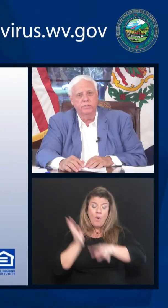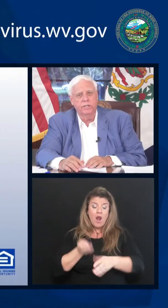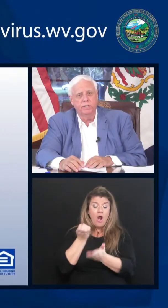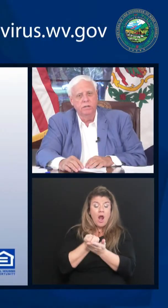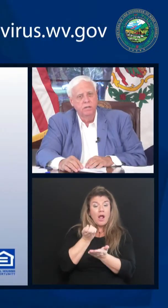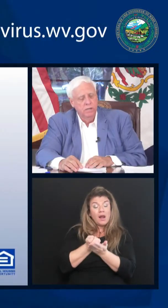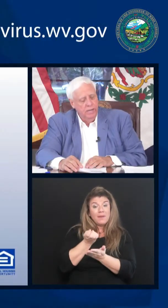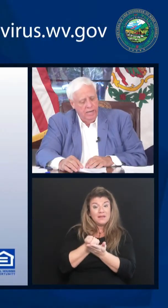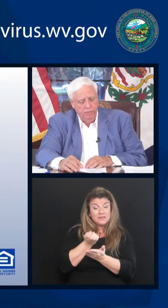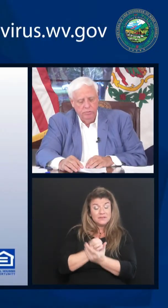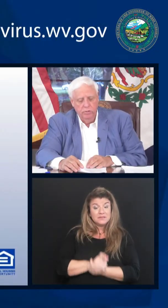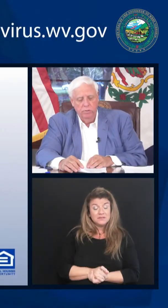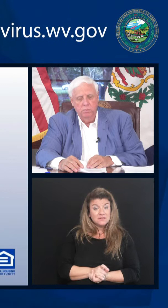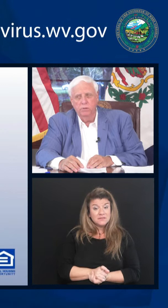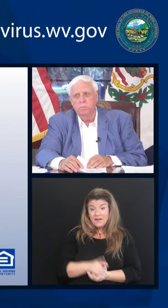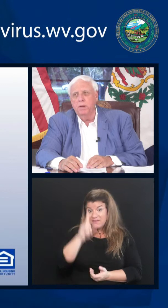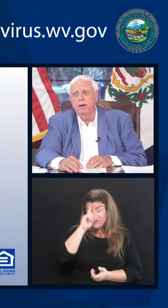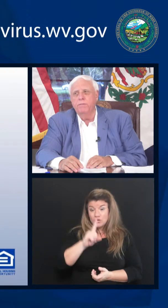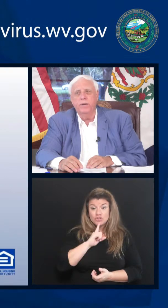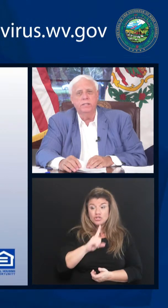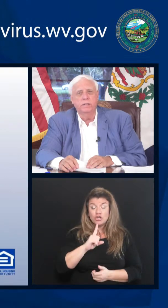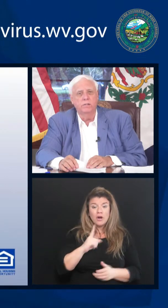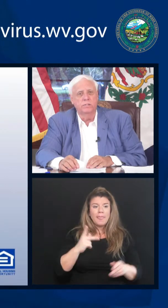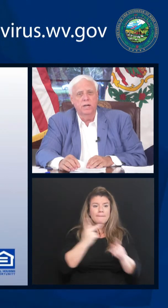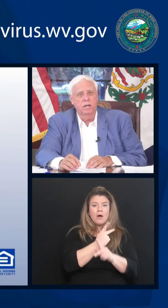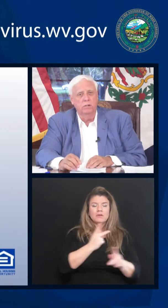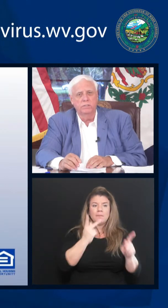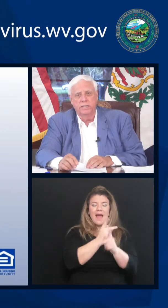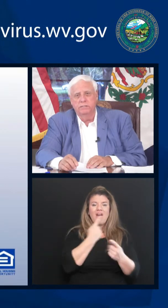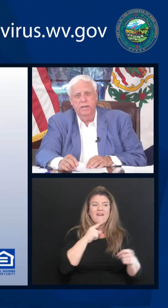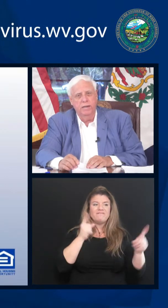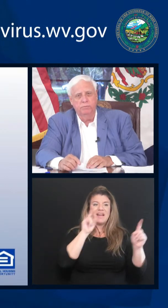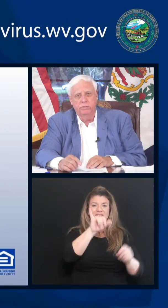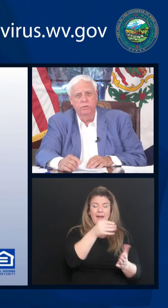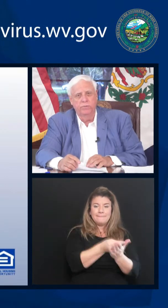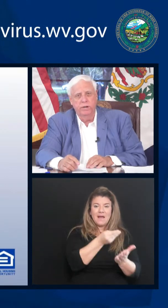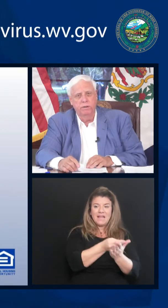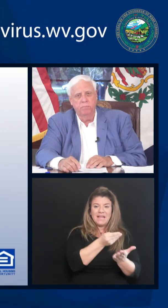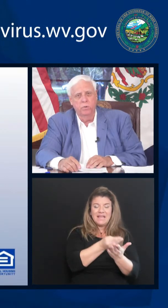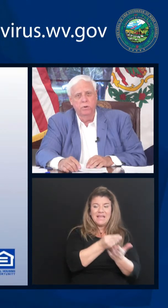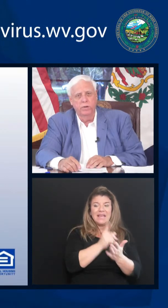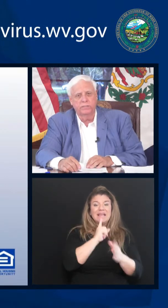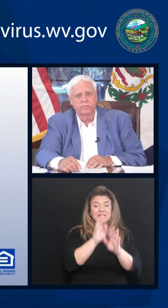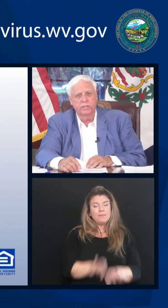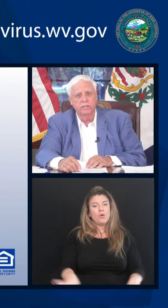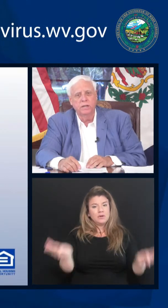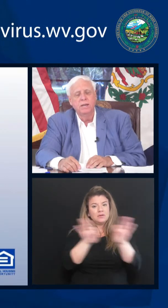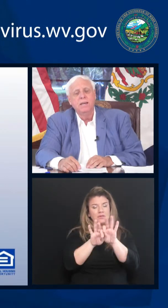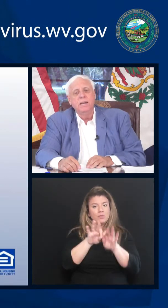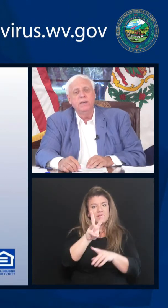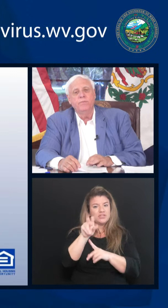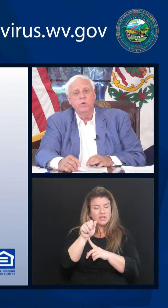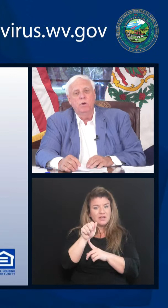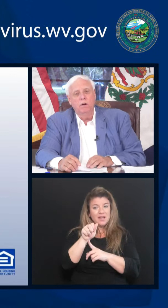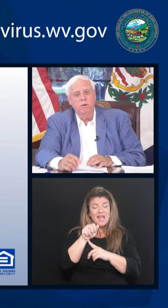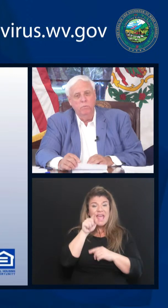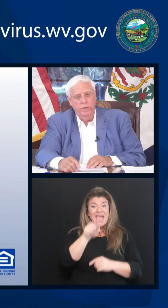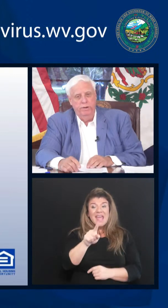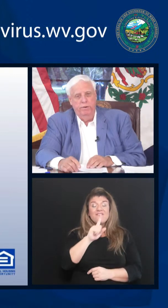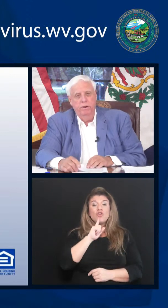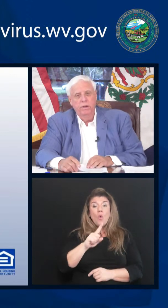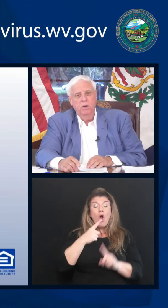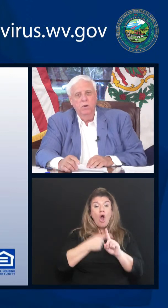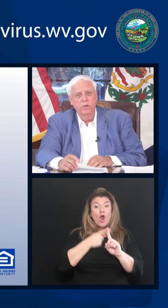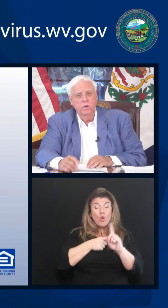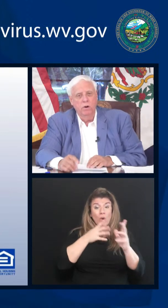West Virginia. Absolutely, the multiplier effect of those dollars is absolutely very important to West Virginia. If you are a